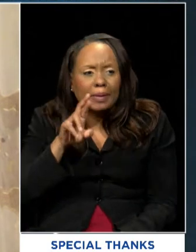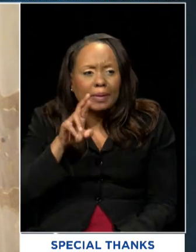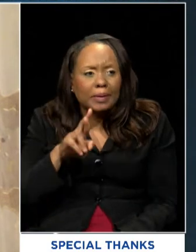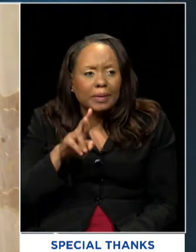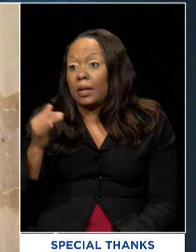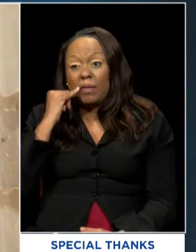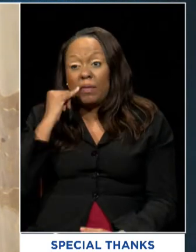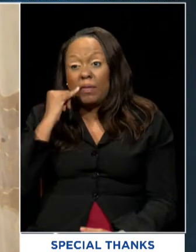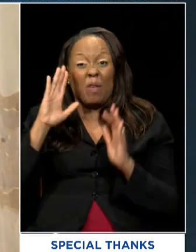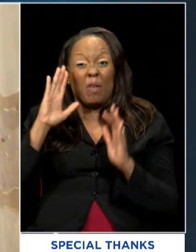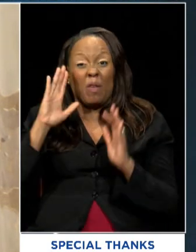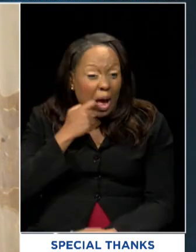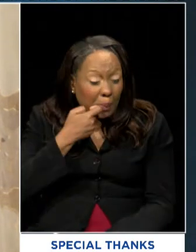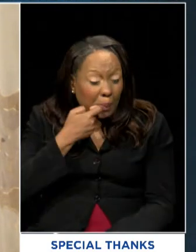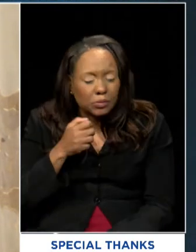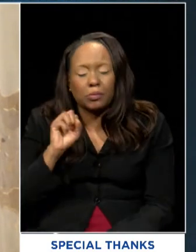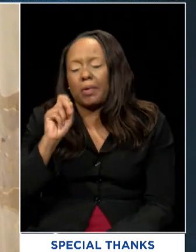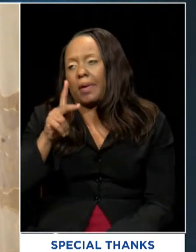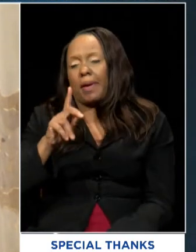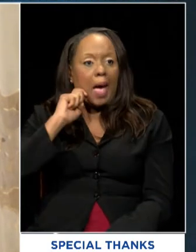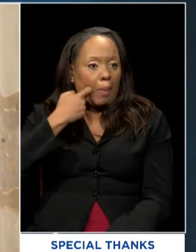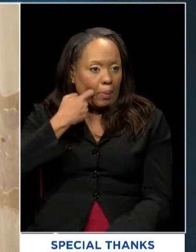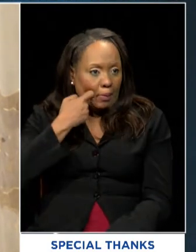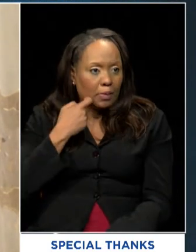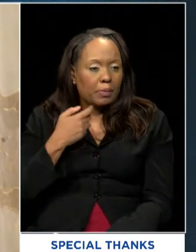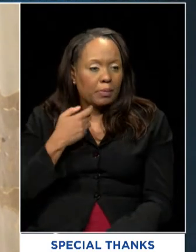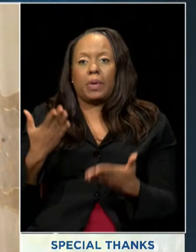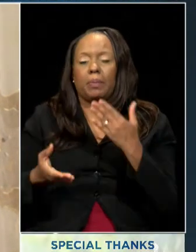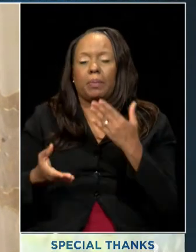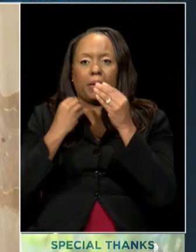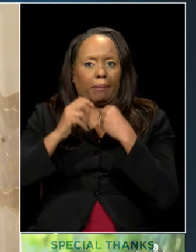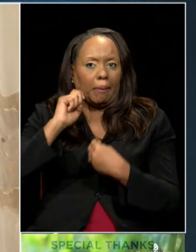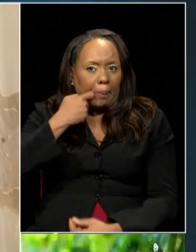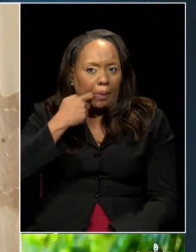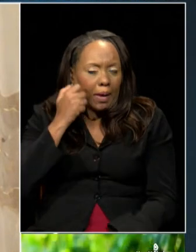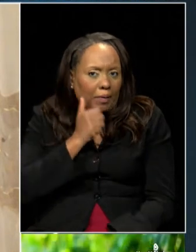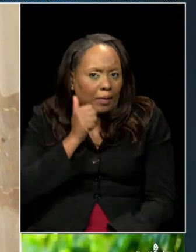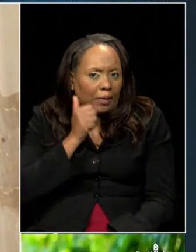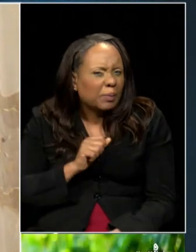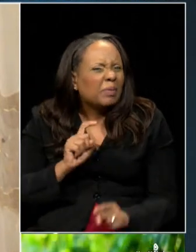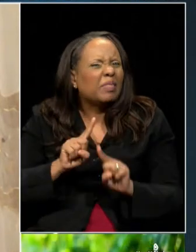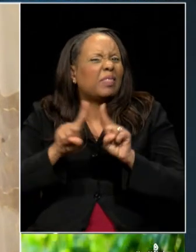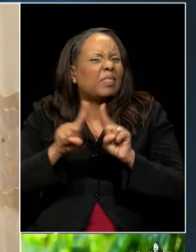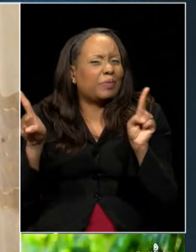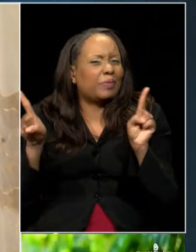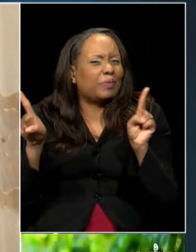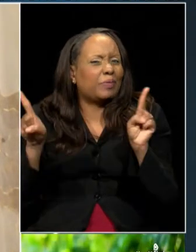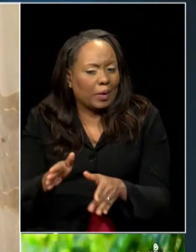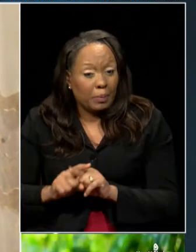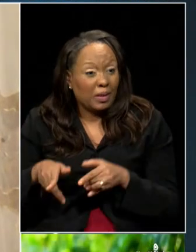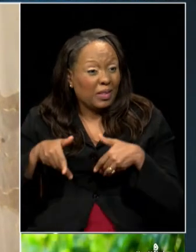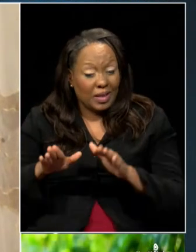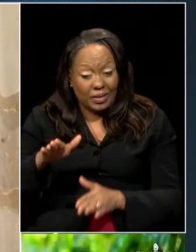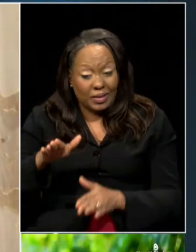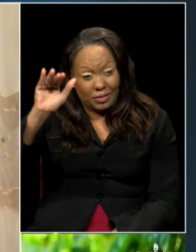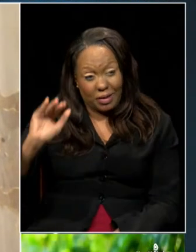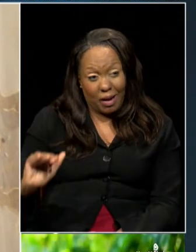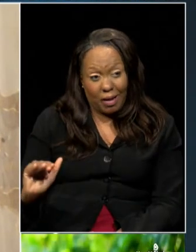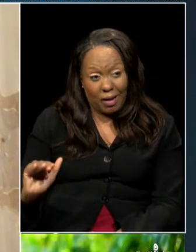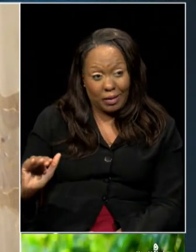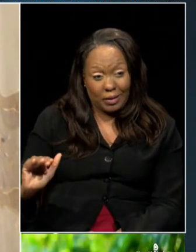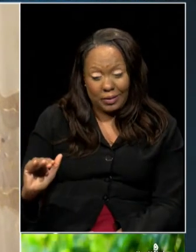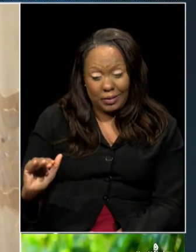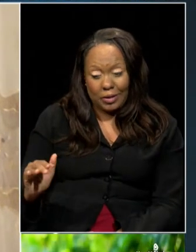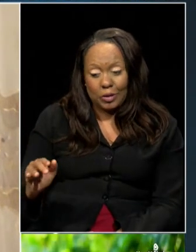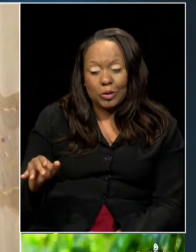we're going to deal with apples and we can try to have an apple every day in a different way. But you, the child, let the child pick the fruit